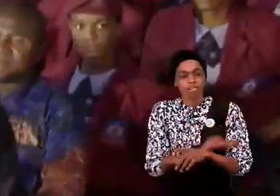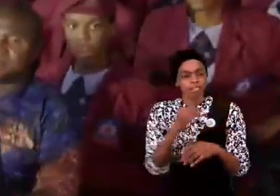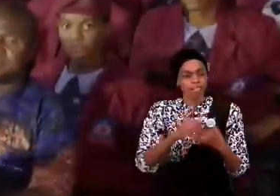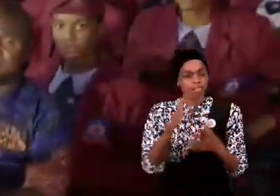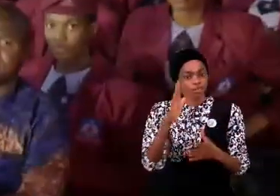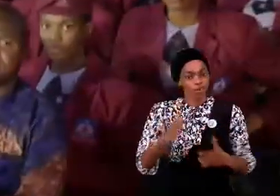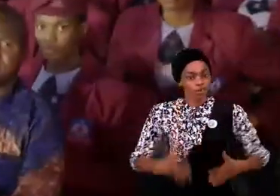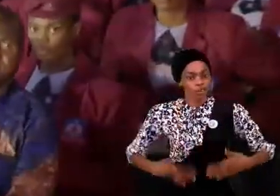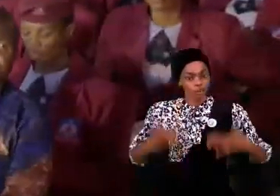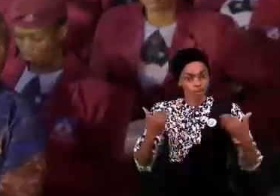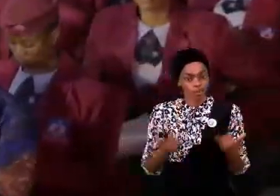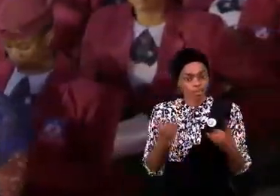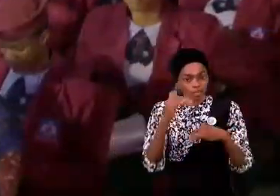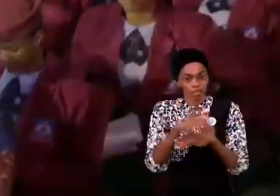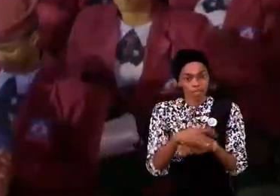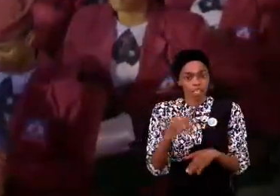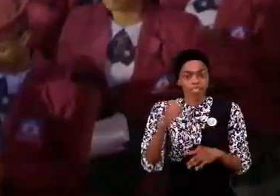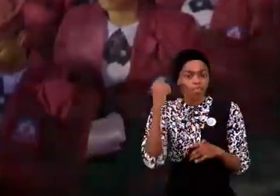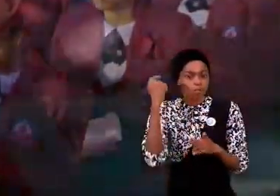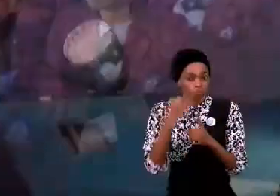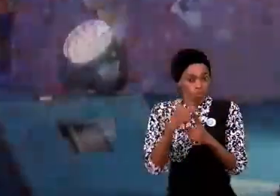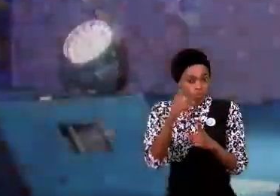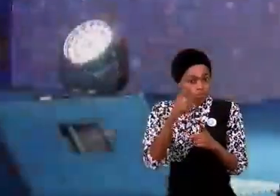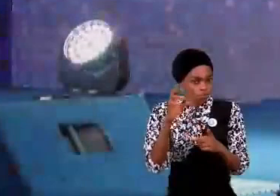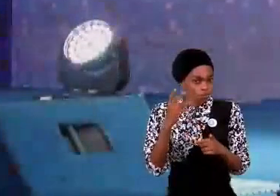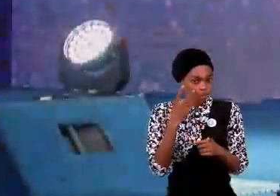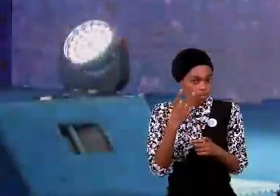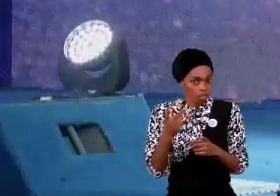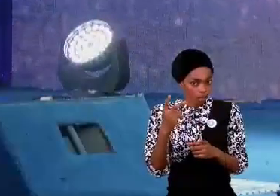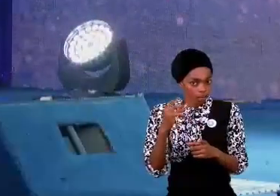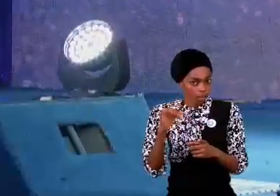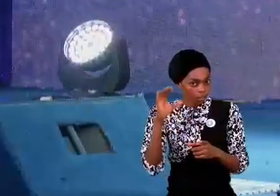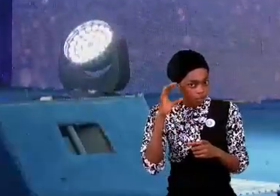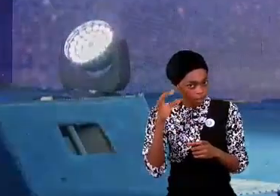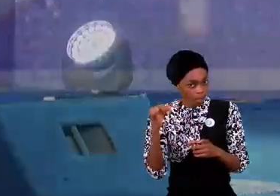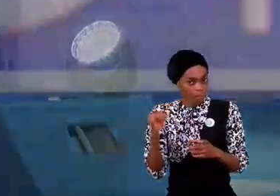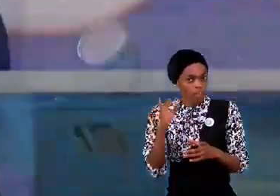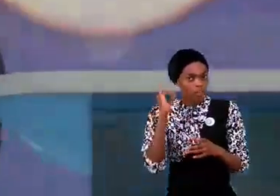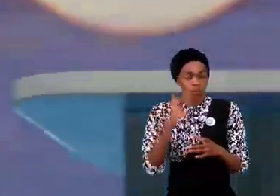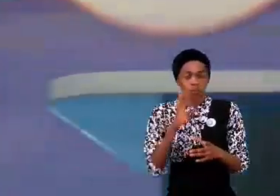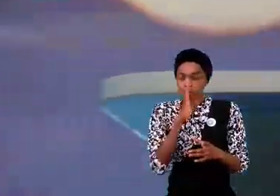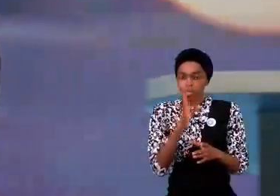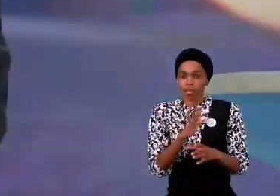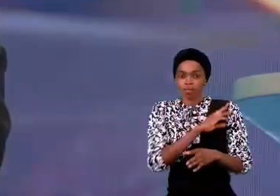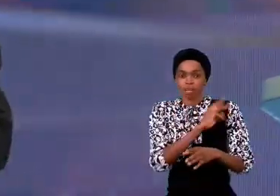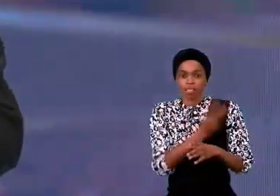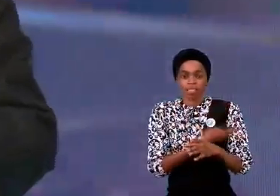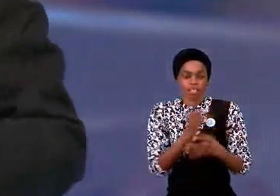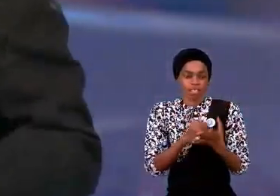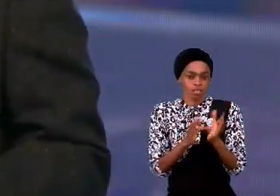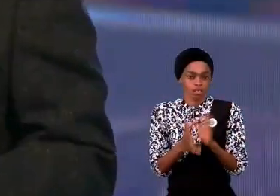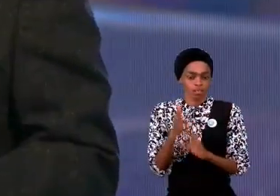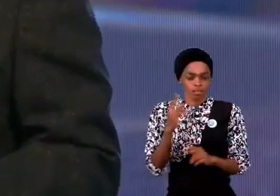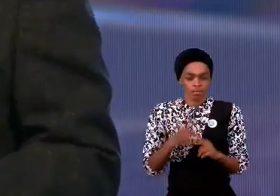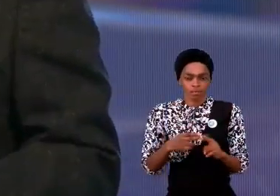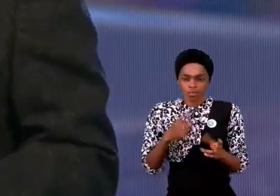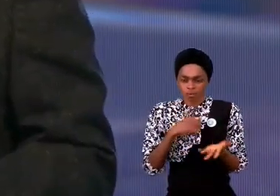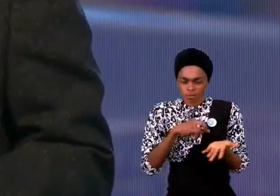What's mighty? What does that mean? Look at something here that we need to